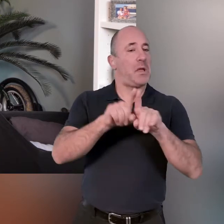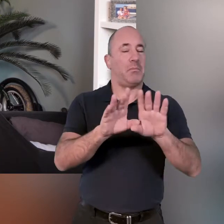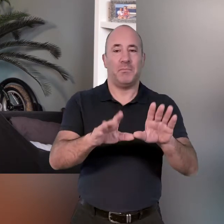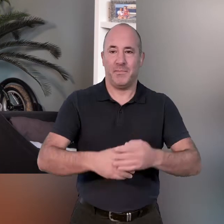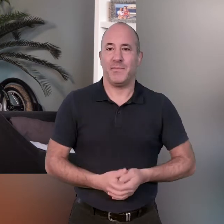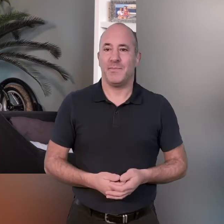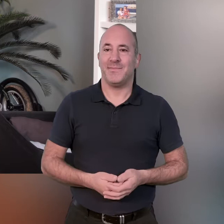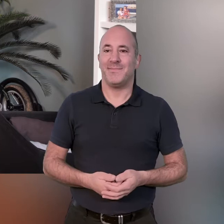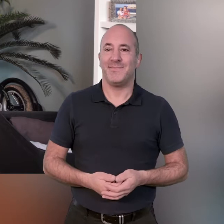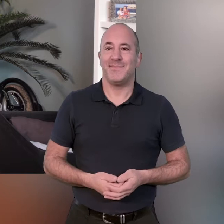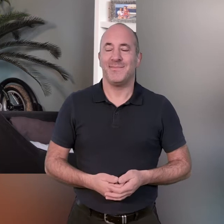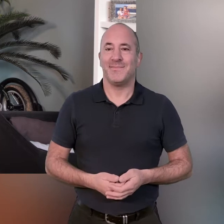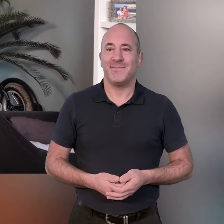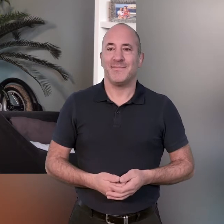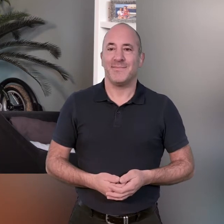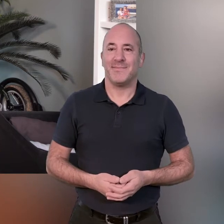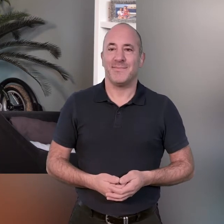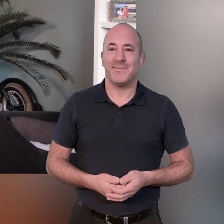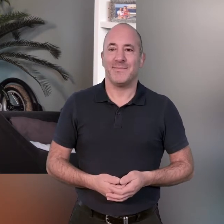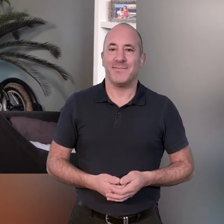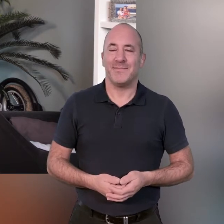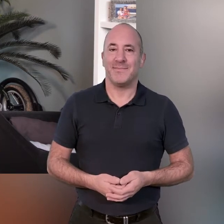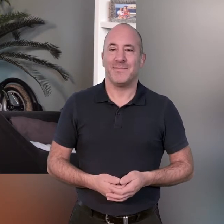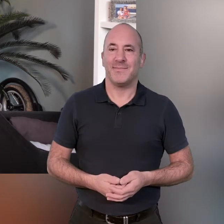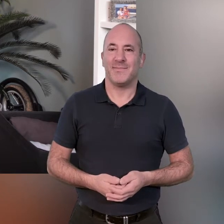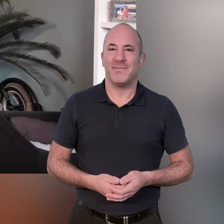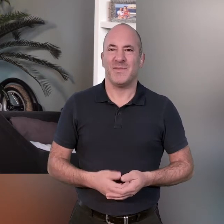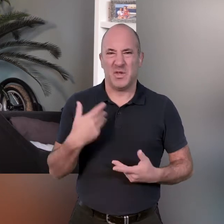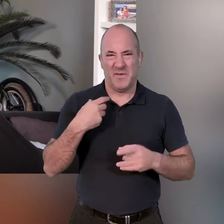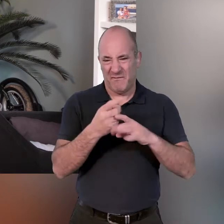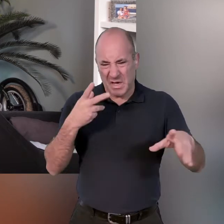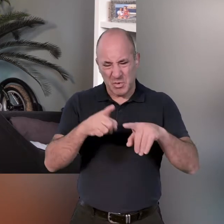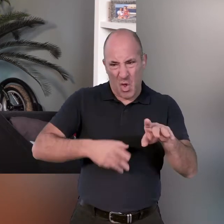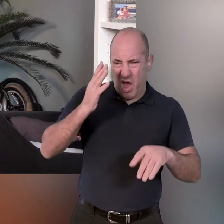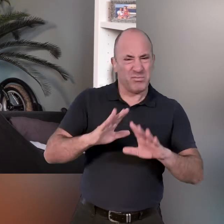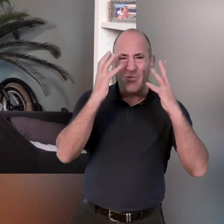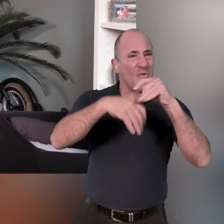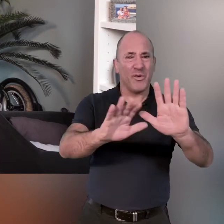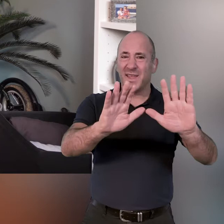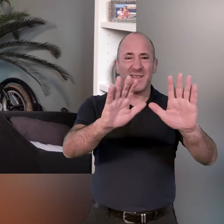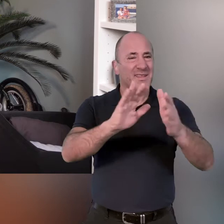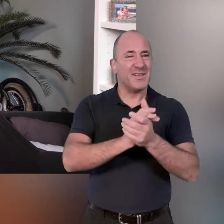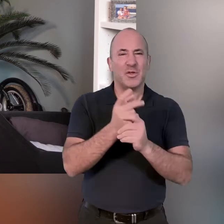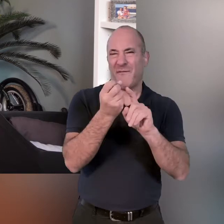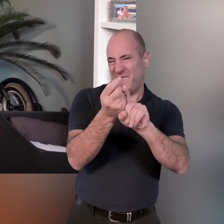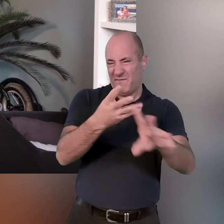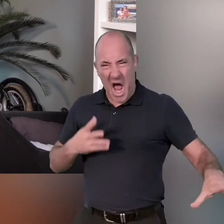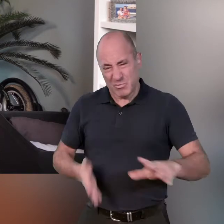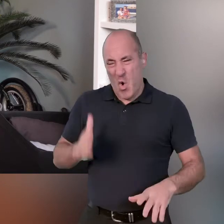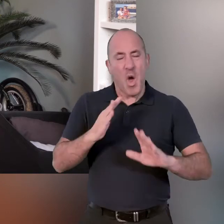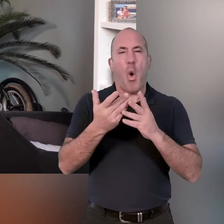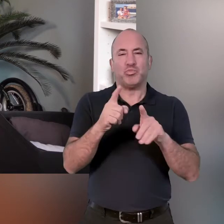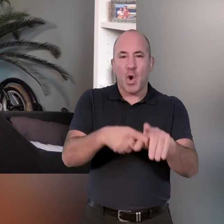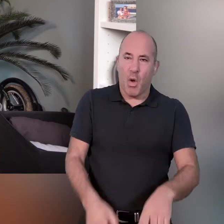you, up above your head, and then back down again. Good. Don't worry too much about how fast you're going. You know, just